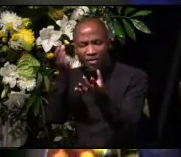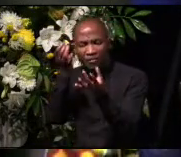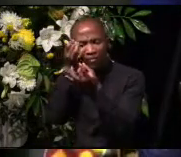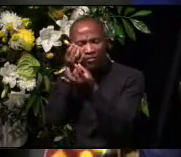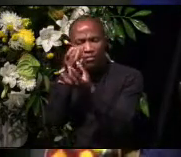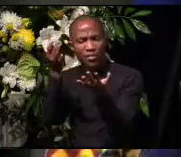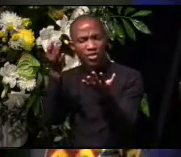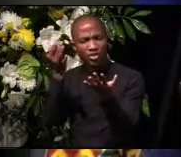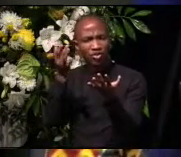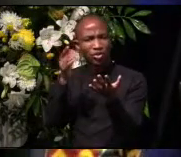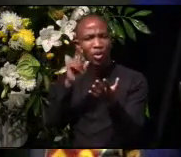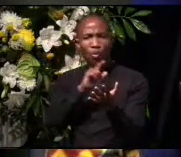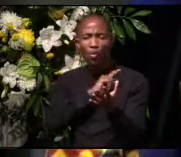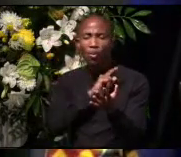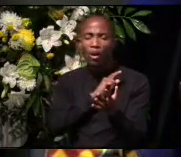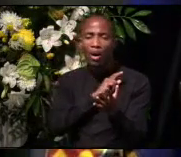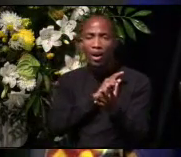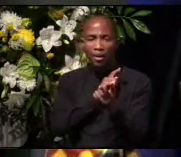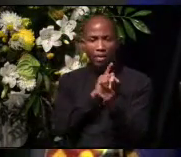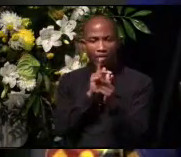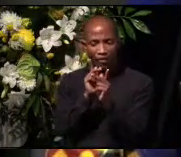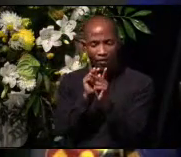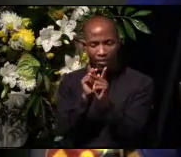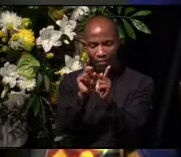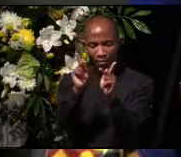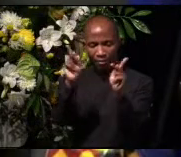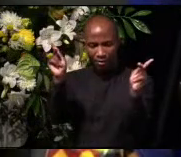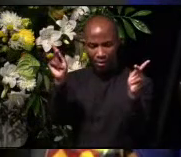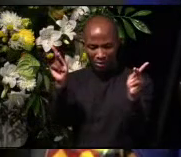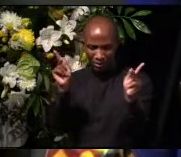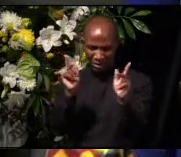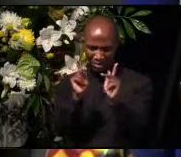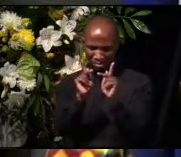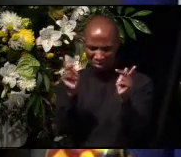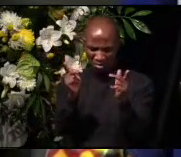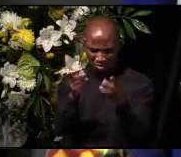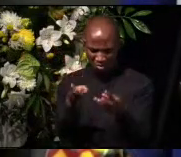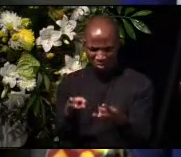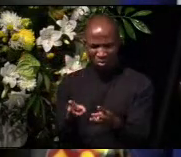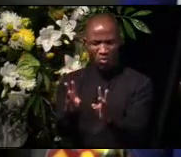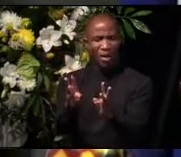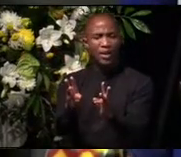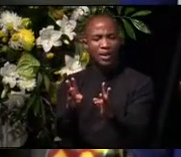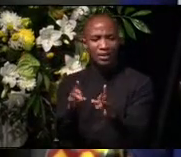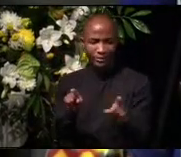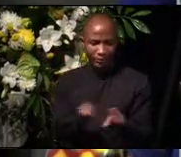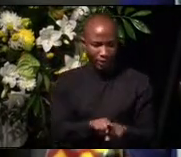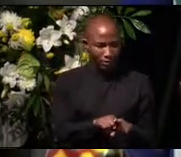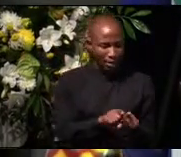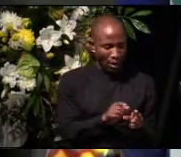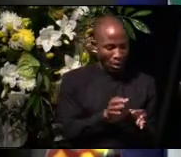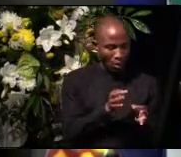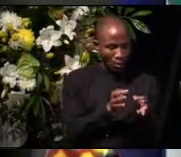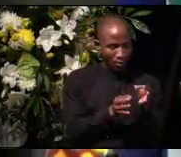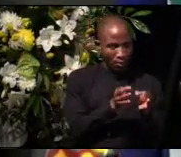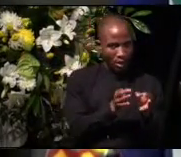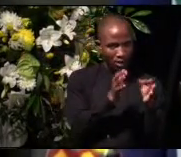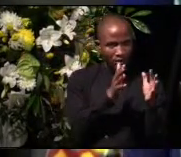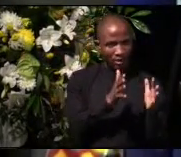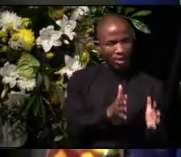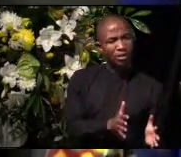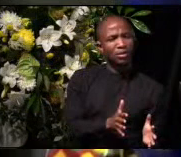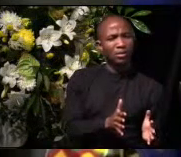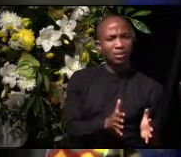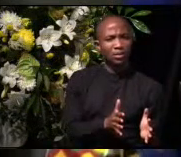the public level of trust in political parties are very low the same input in politicians the same in